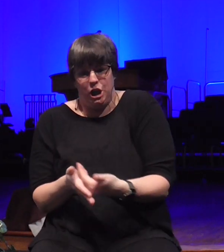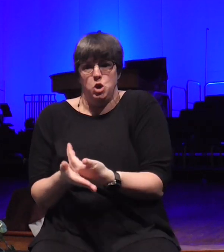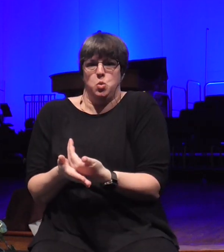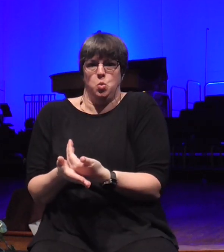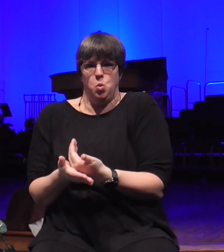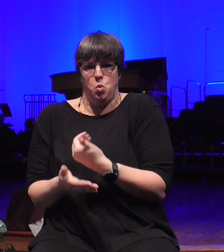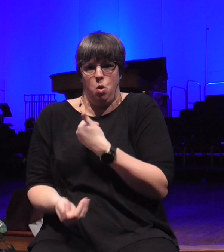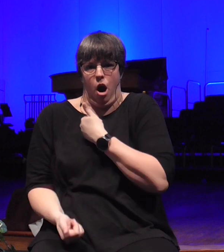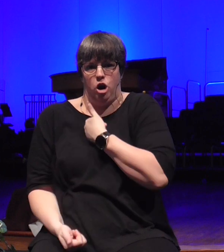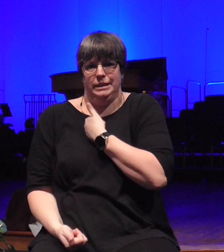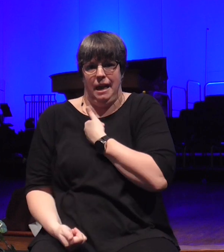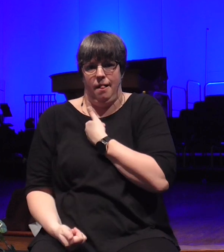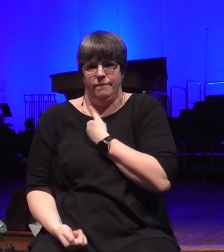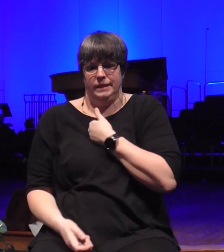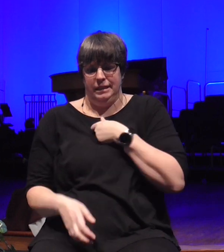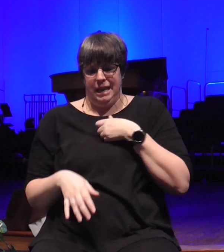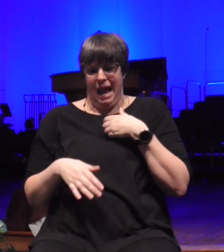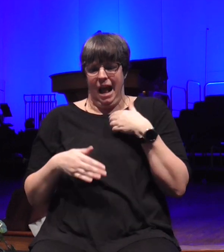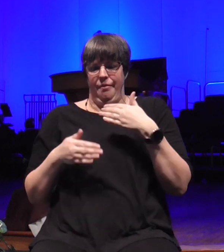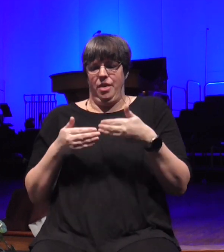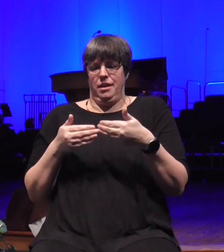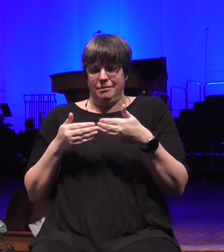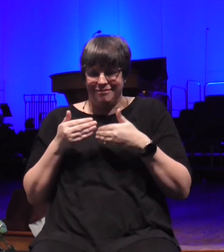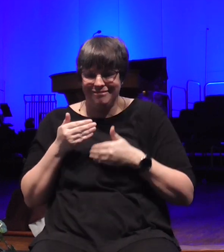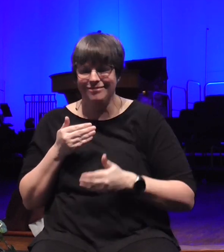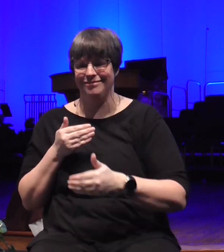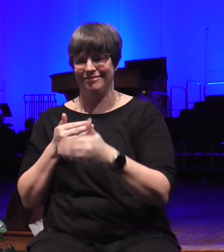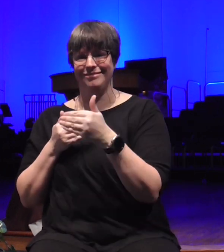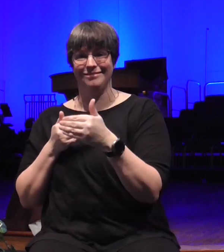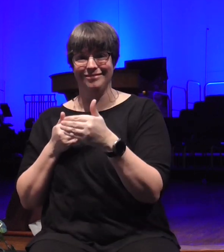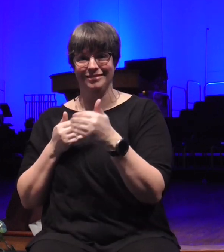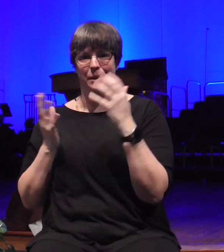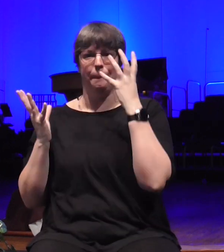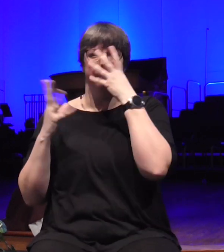step forward in a wonderful and a beautiful way.